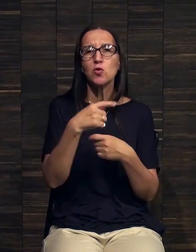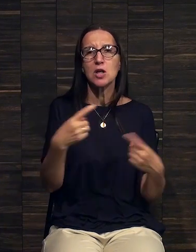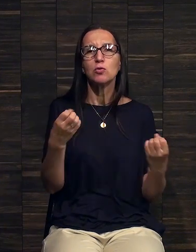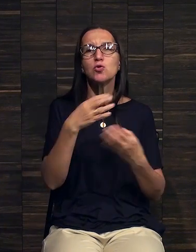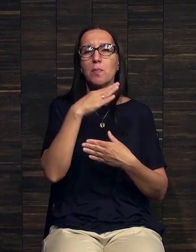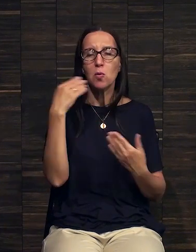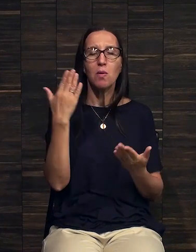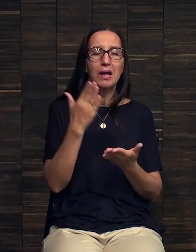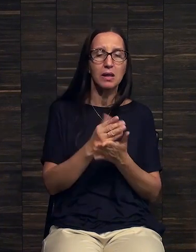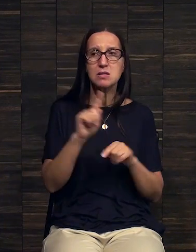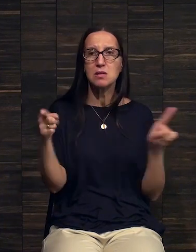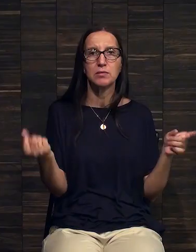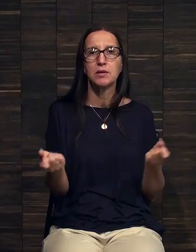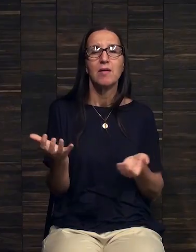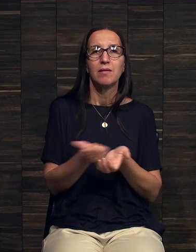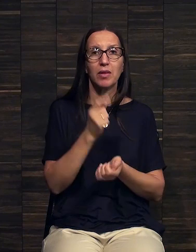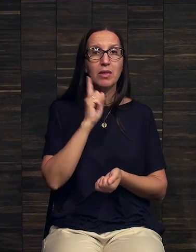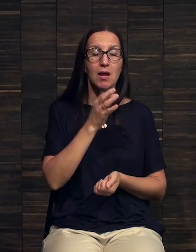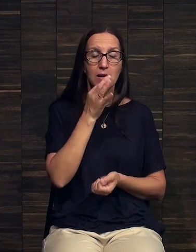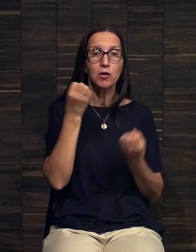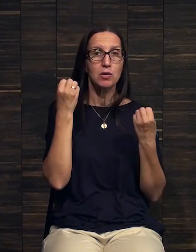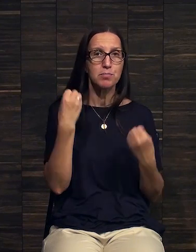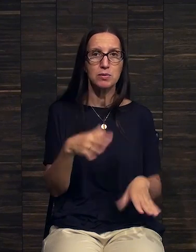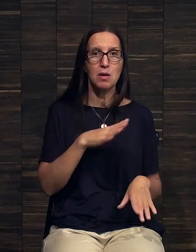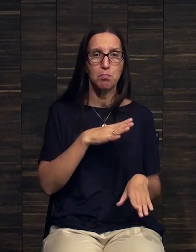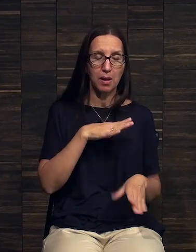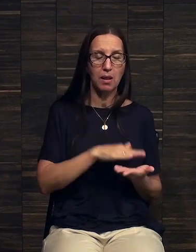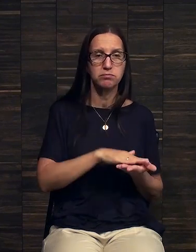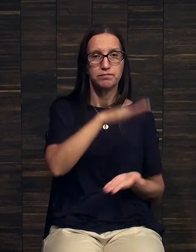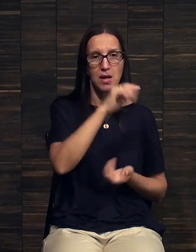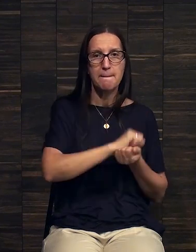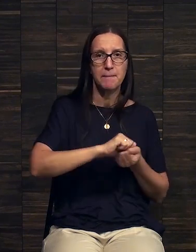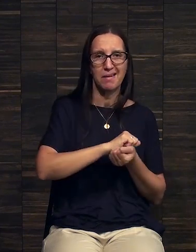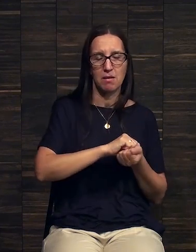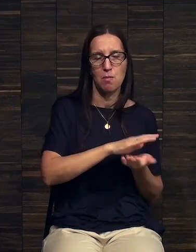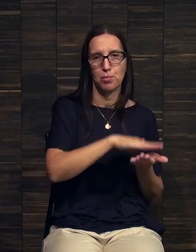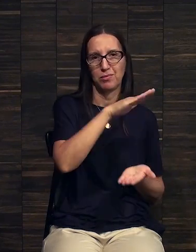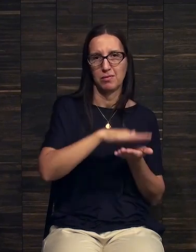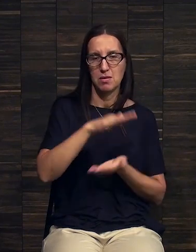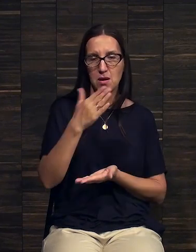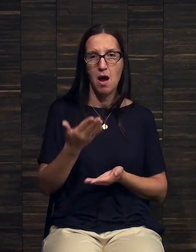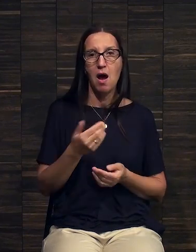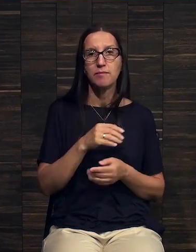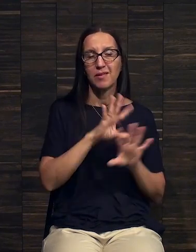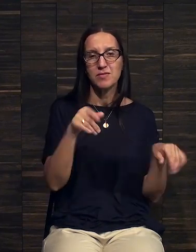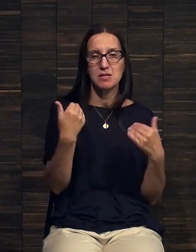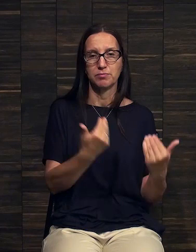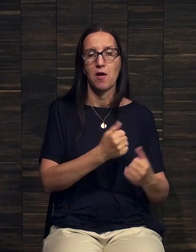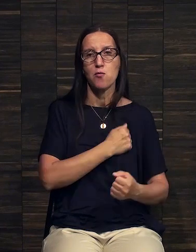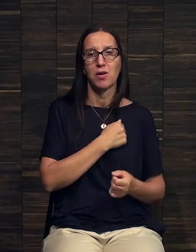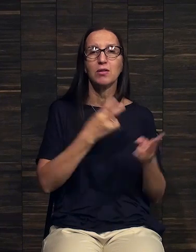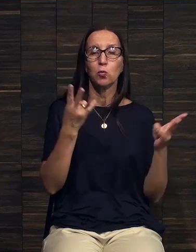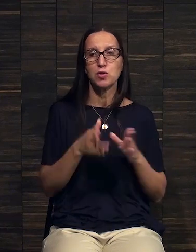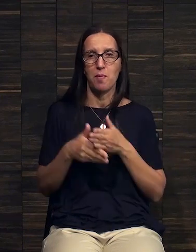in bad shape, and the rest is either not found or destroyed because of the